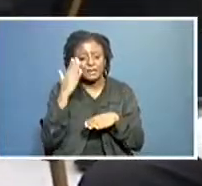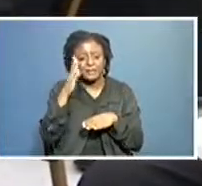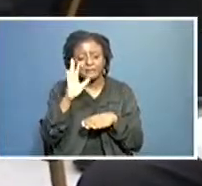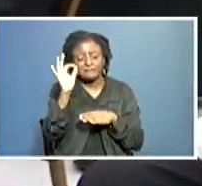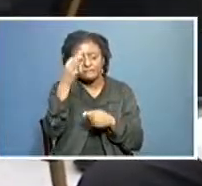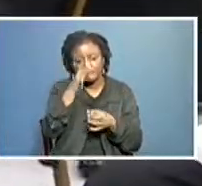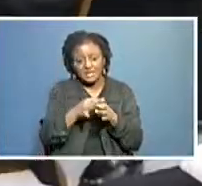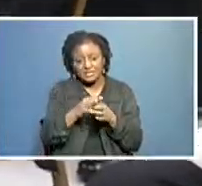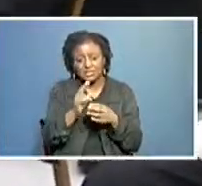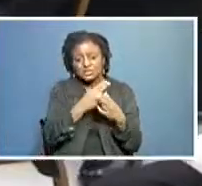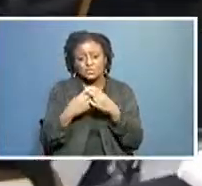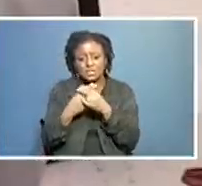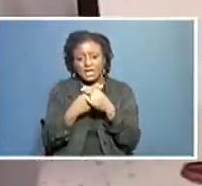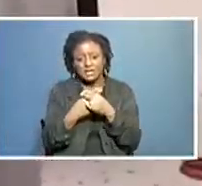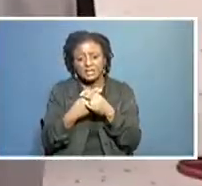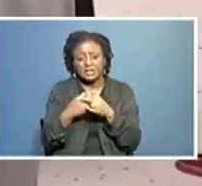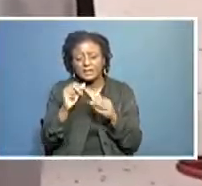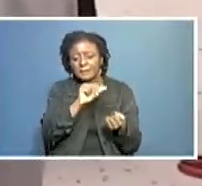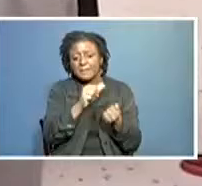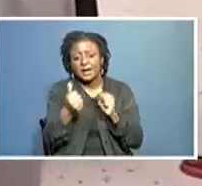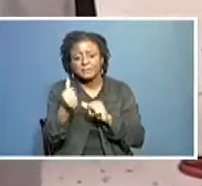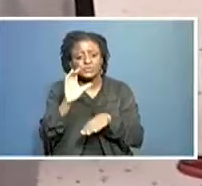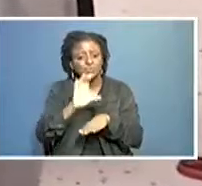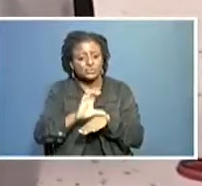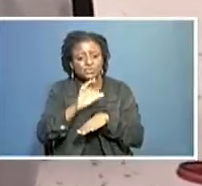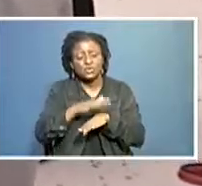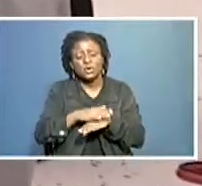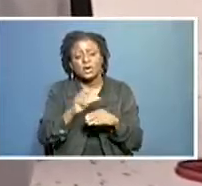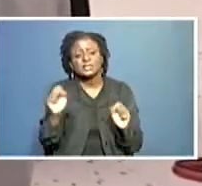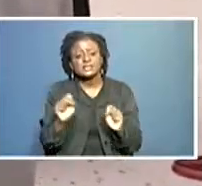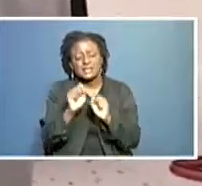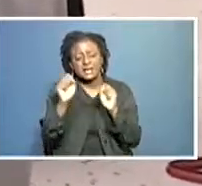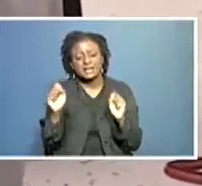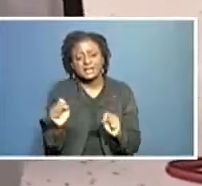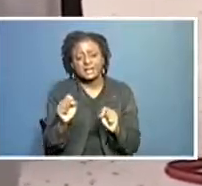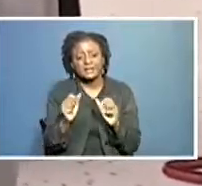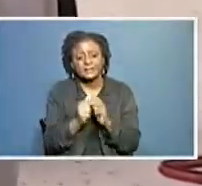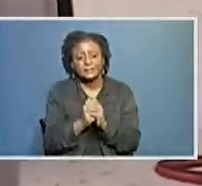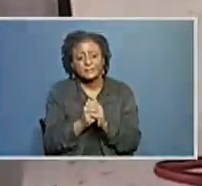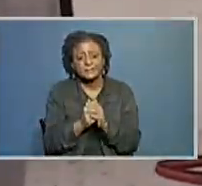Church on Saturday. Anthony Smith, ZNS Network News.